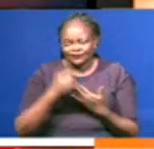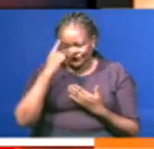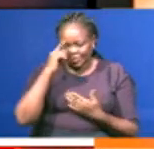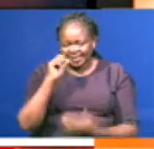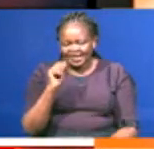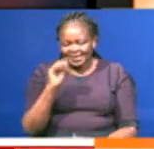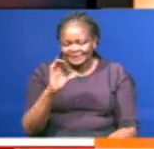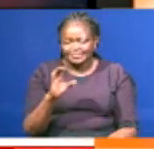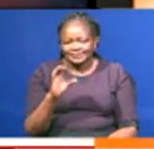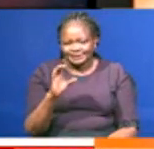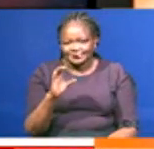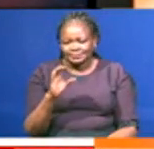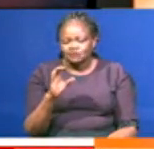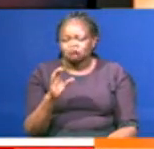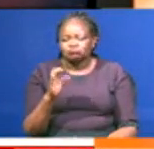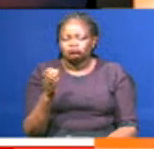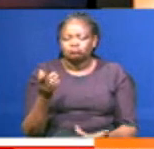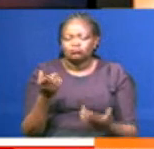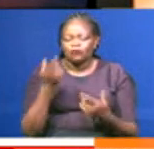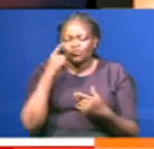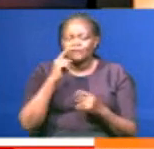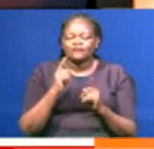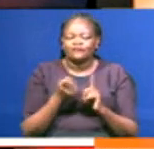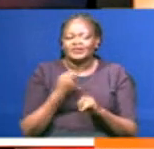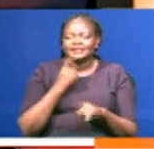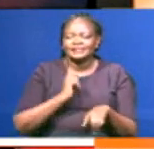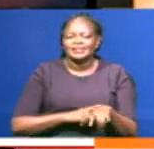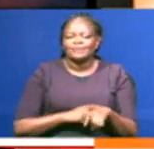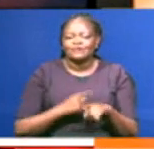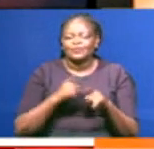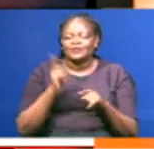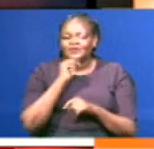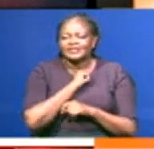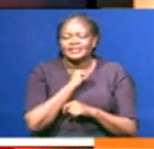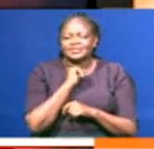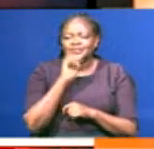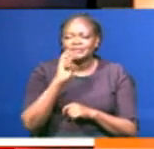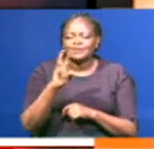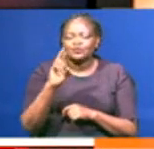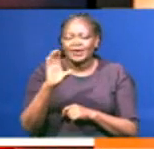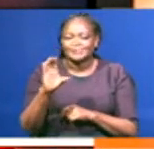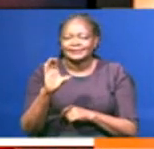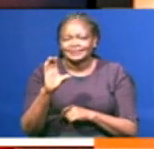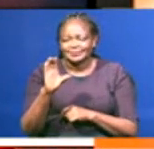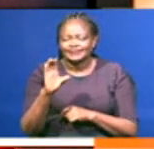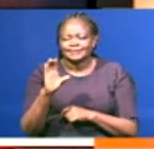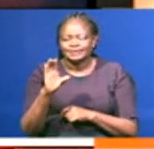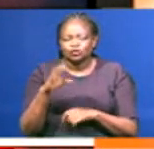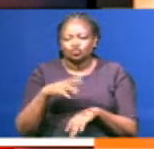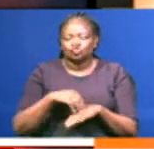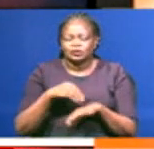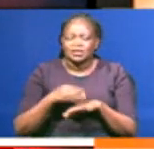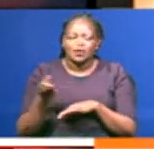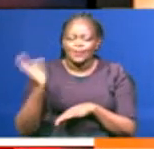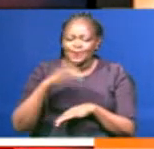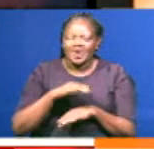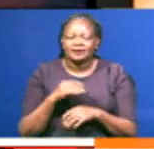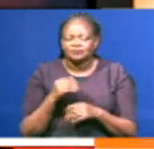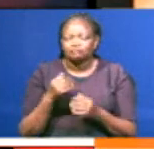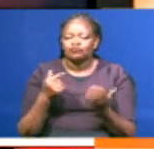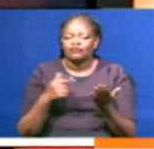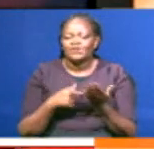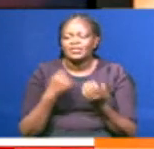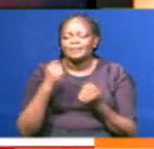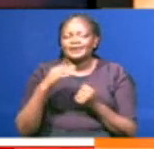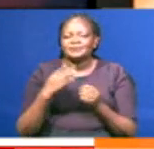Equator Rally in Voi for the first time since competing in WRC Rally Sweden. He'll be back in Voi 3 months after